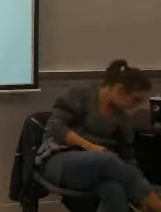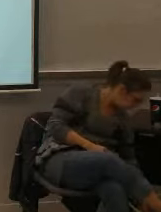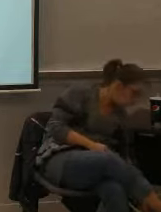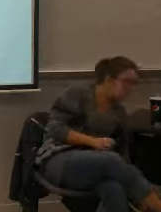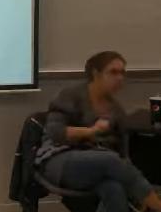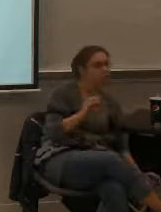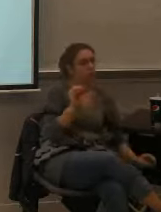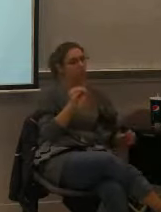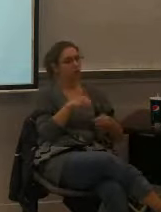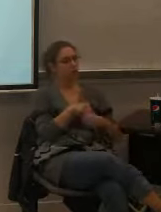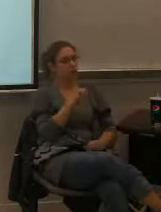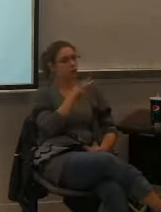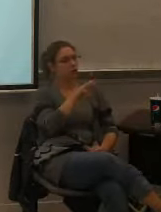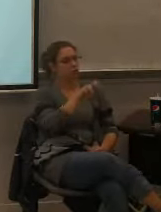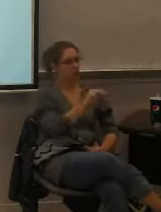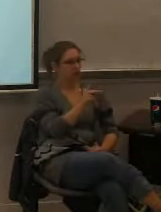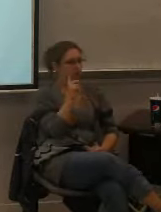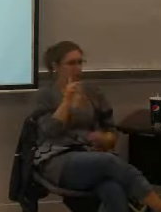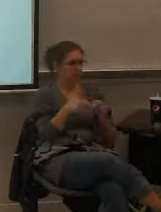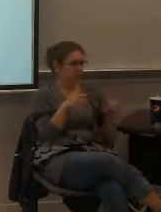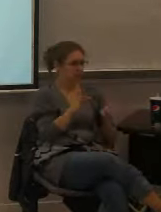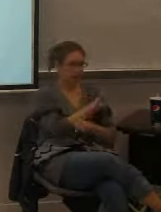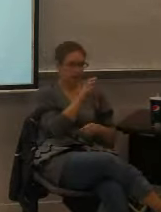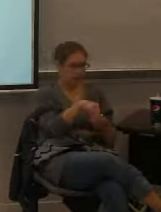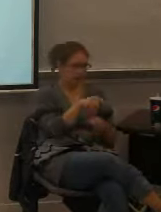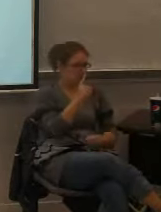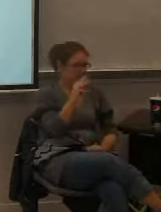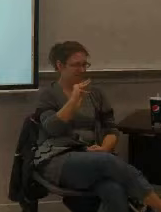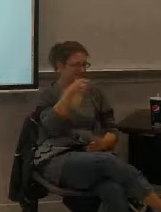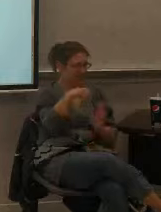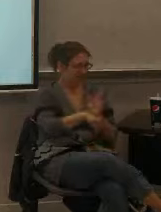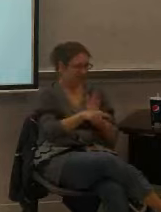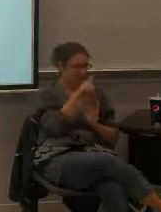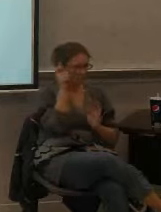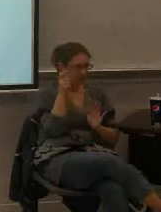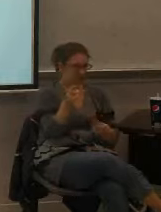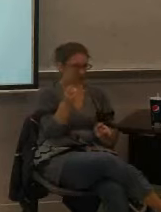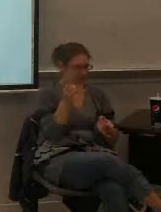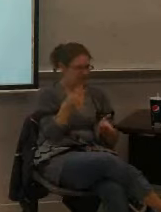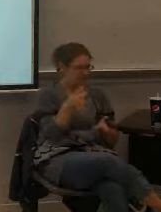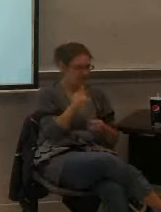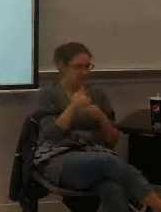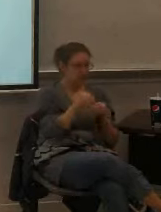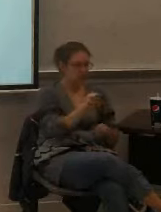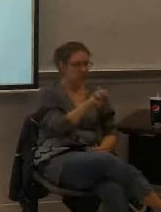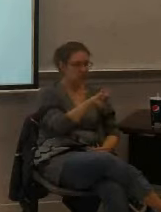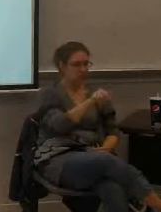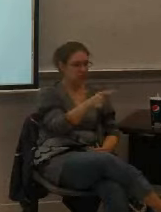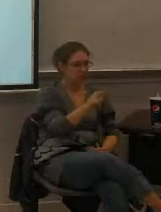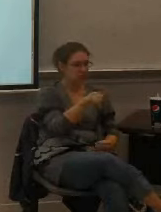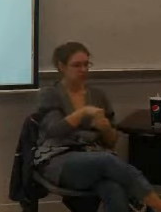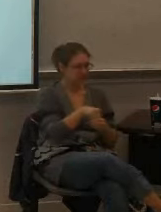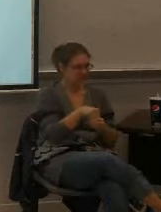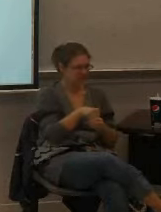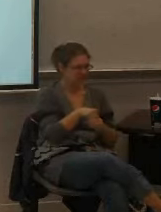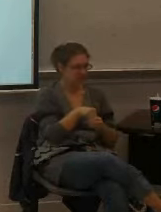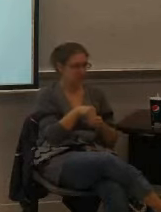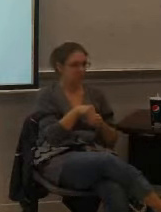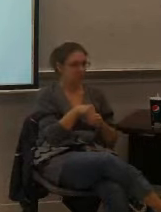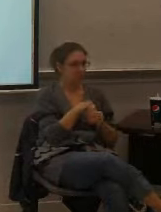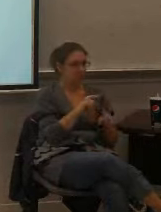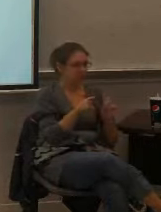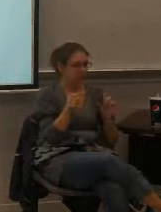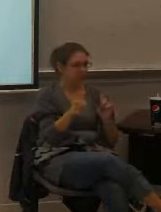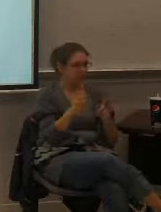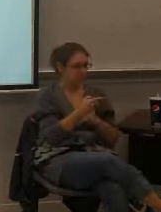about filling the lake in. Because they were putting sewage into this lake, but